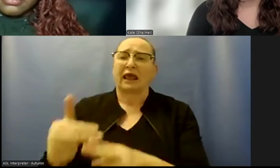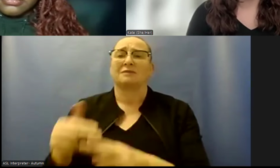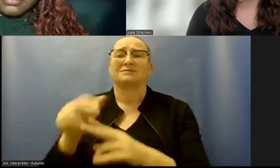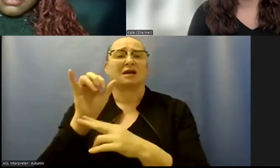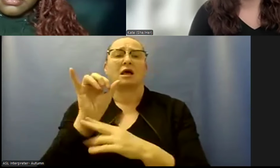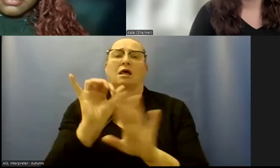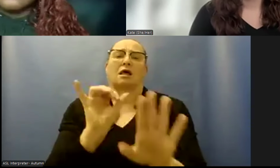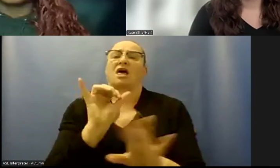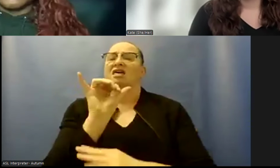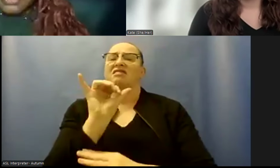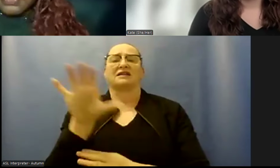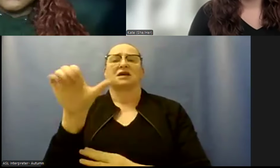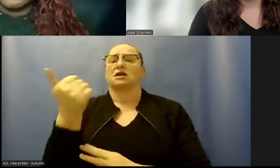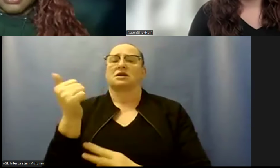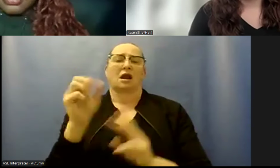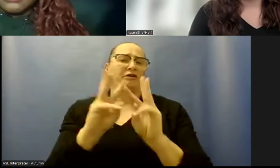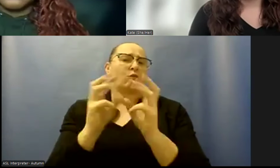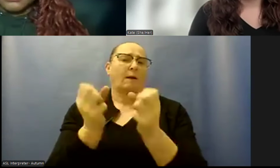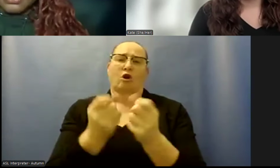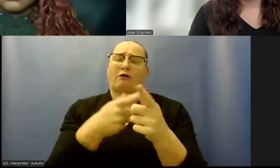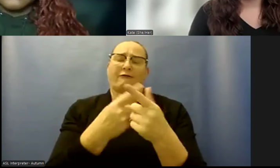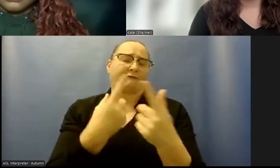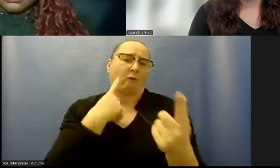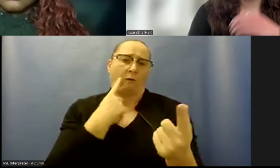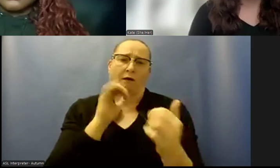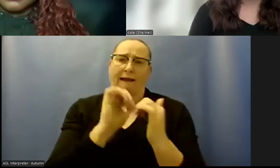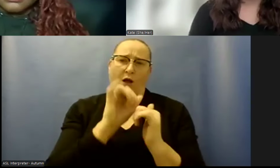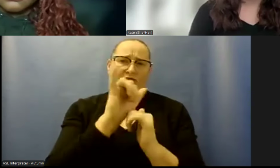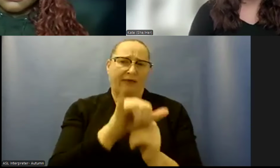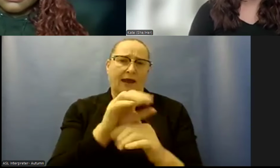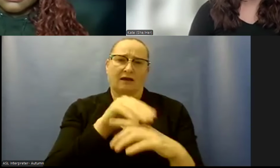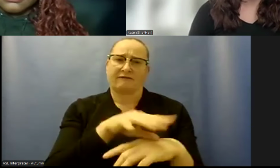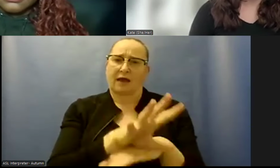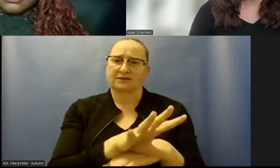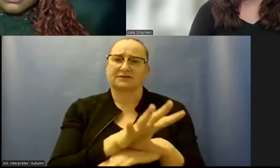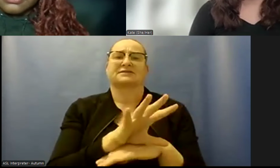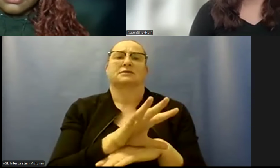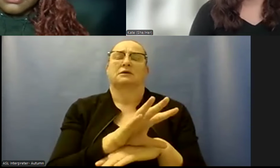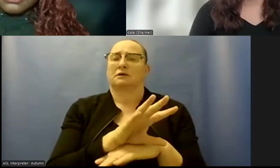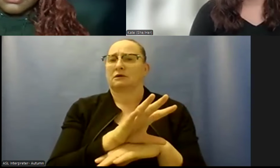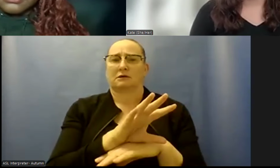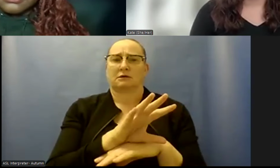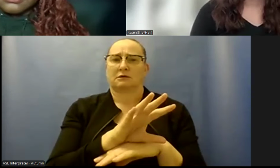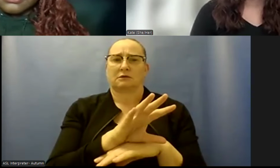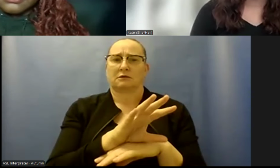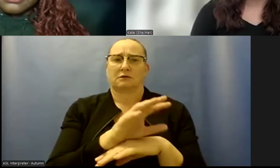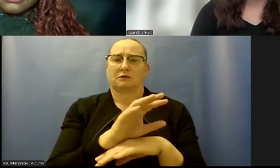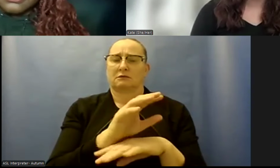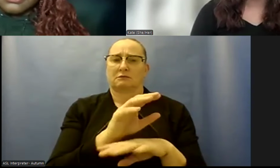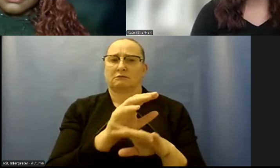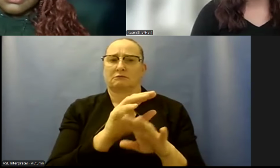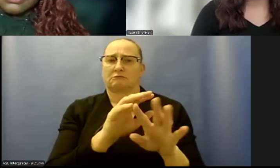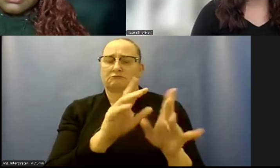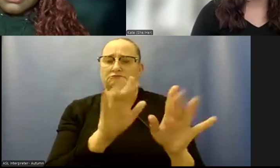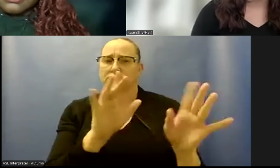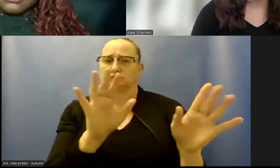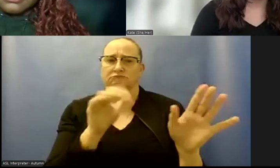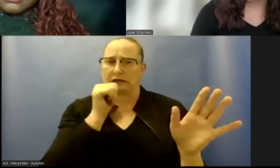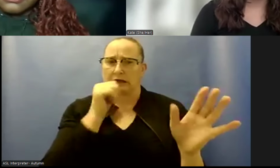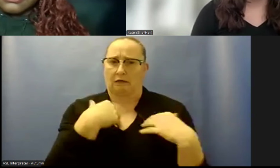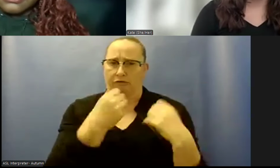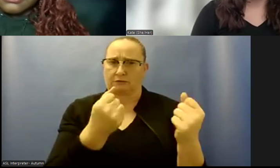pop culture, right? And how that affects relationships in an unhealthy way, right? But